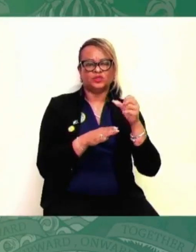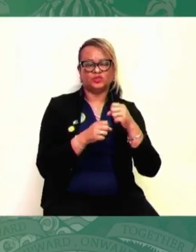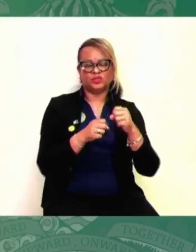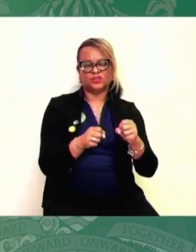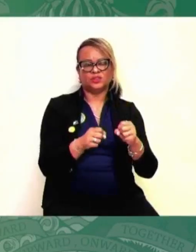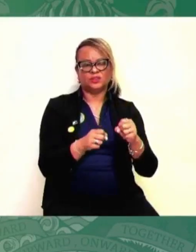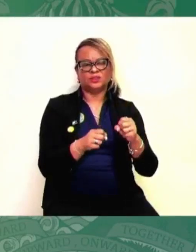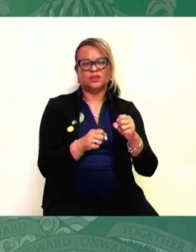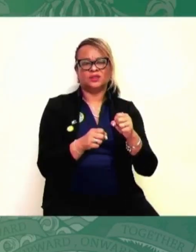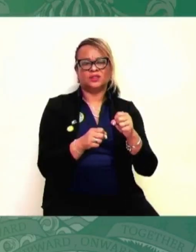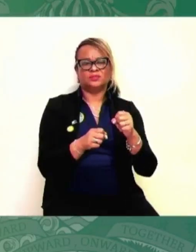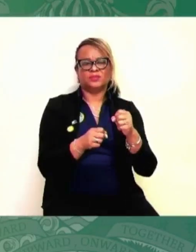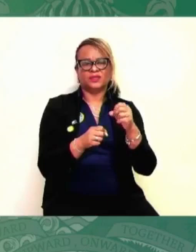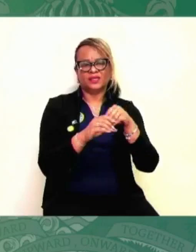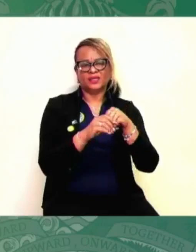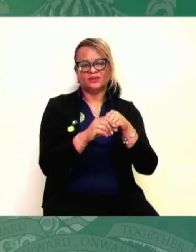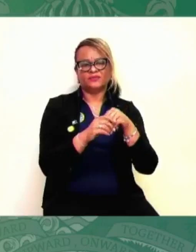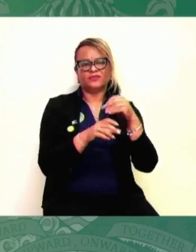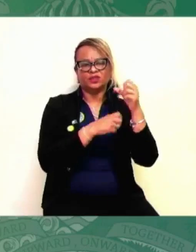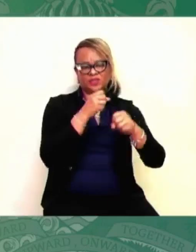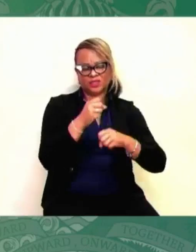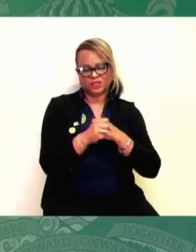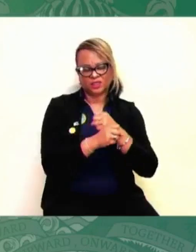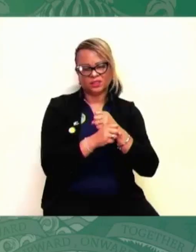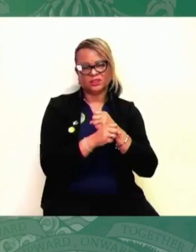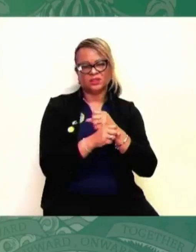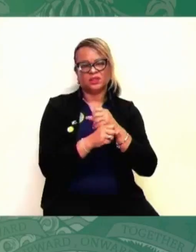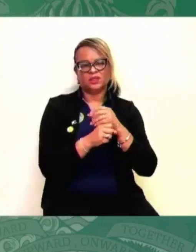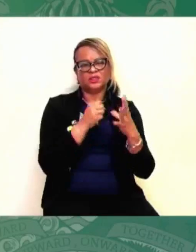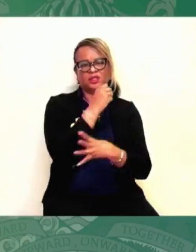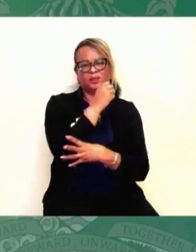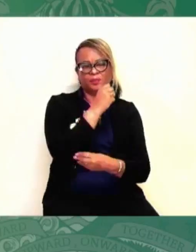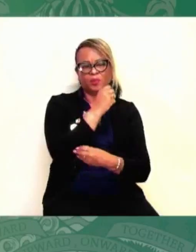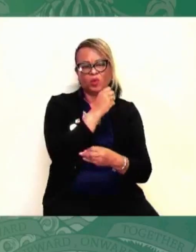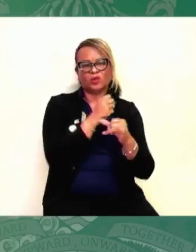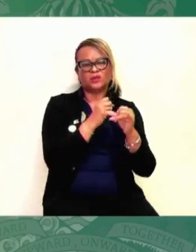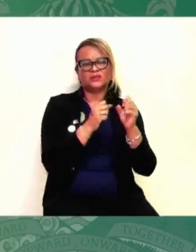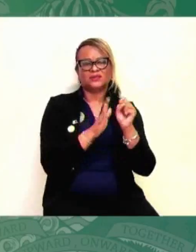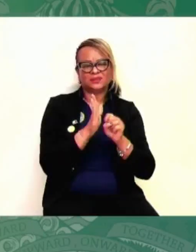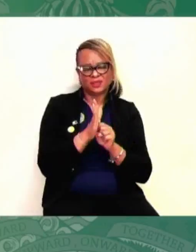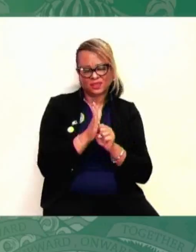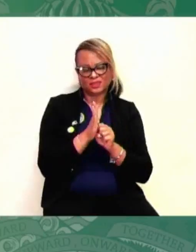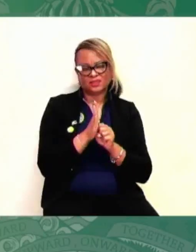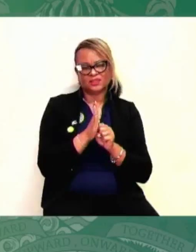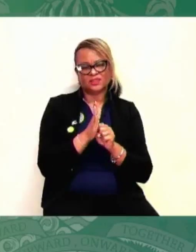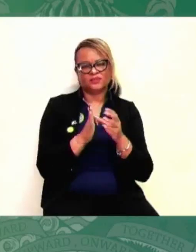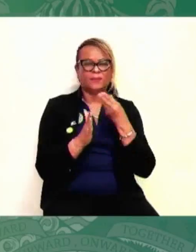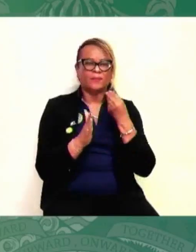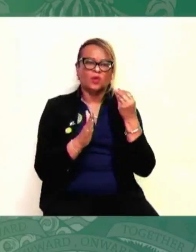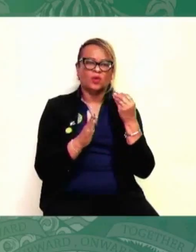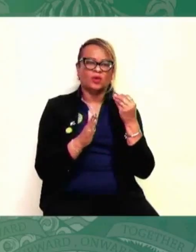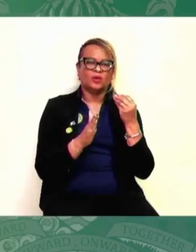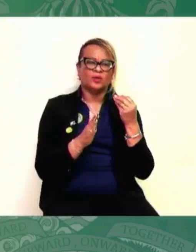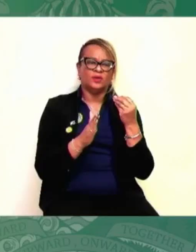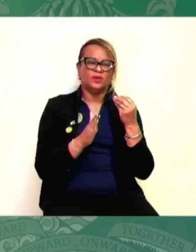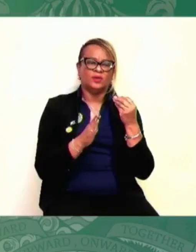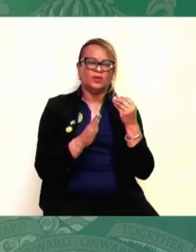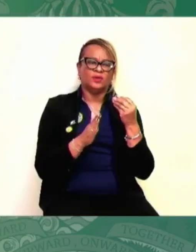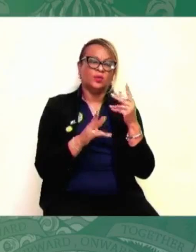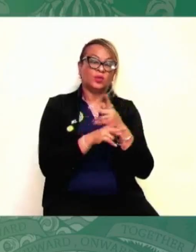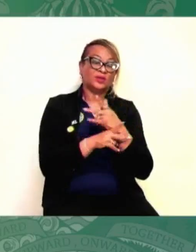for decades. The poor state of our capital city center is even more glaring now that the port is there.